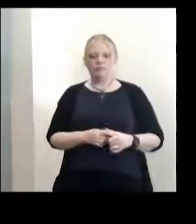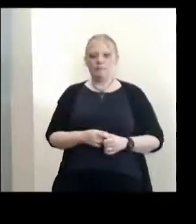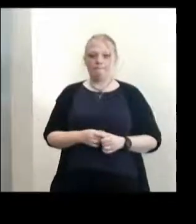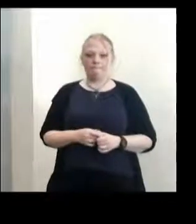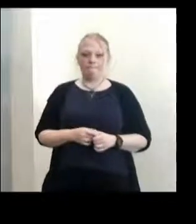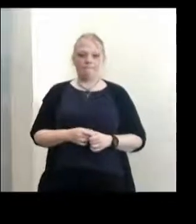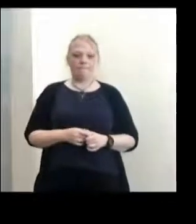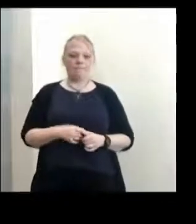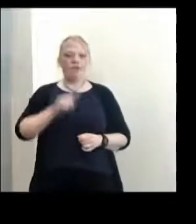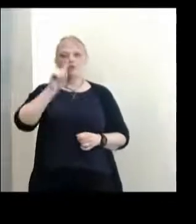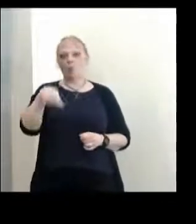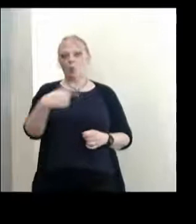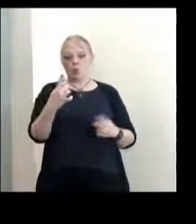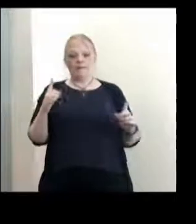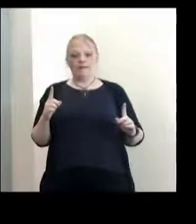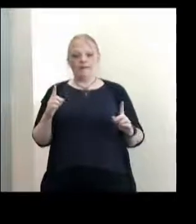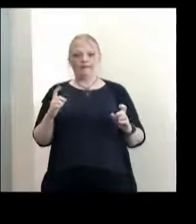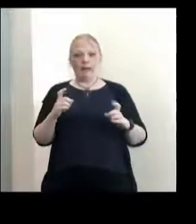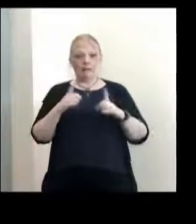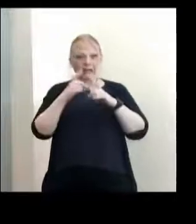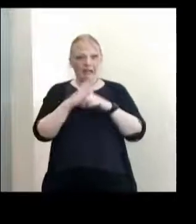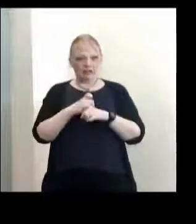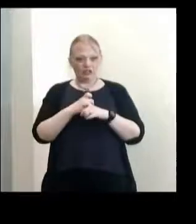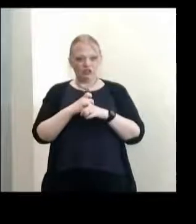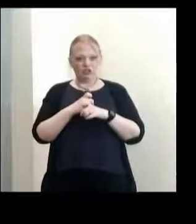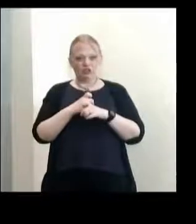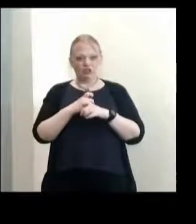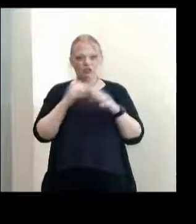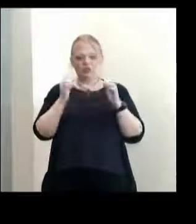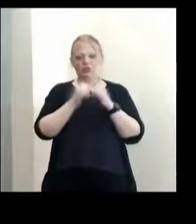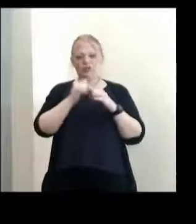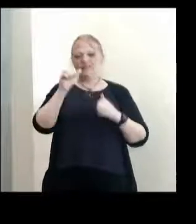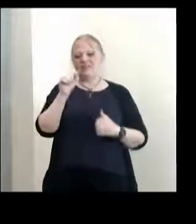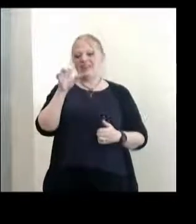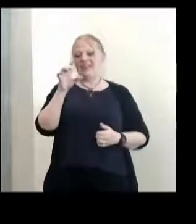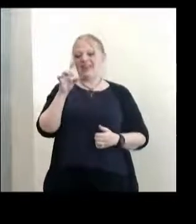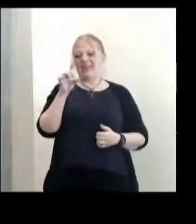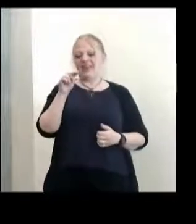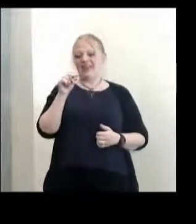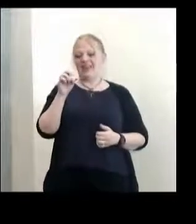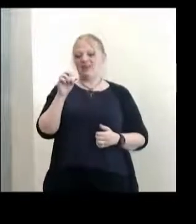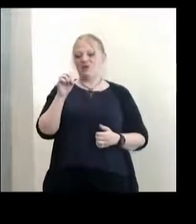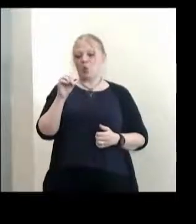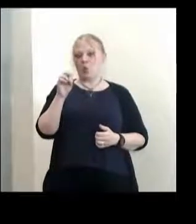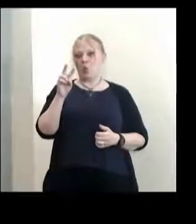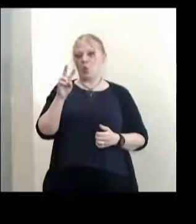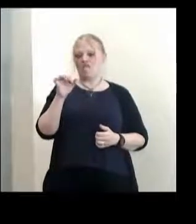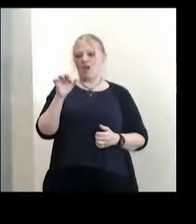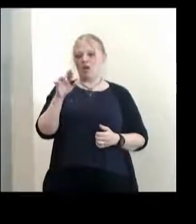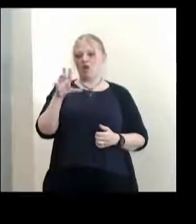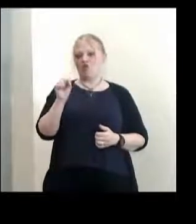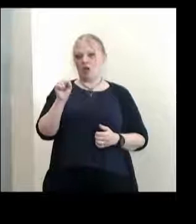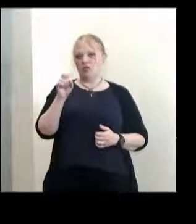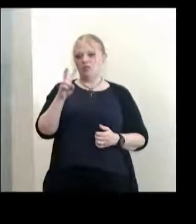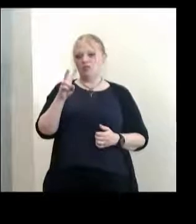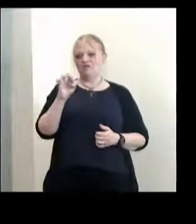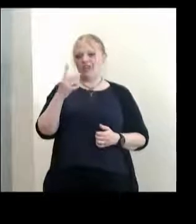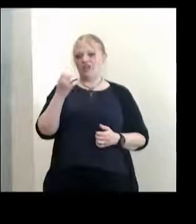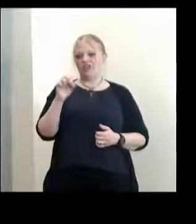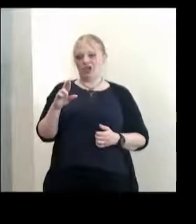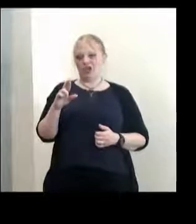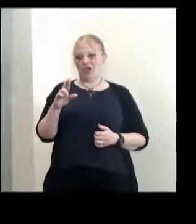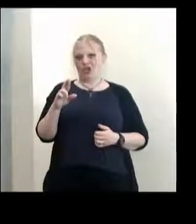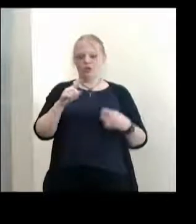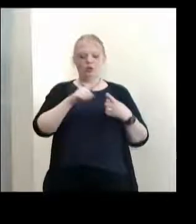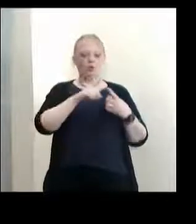a complication of the adenovirus vector vaccines. So the Moderna vaccine and the